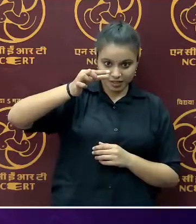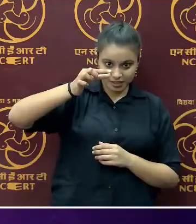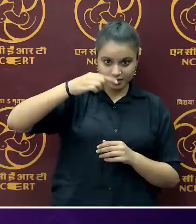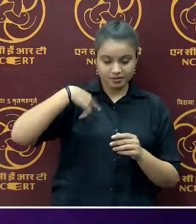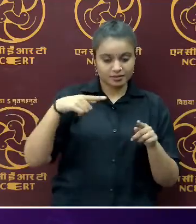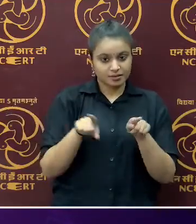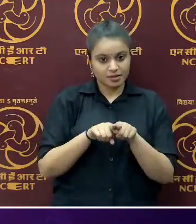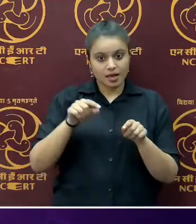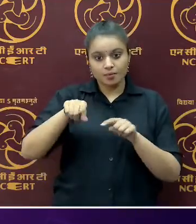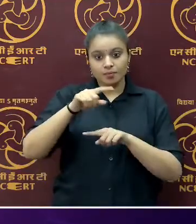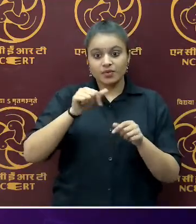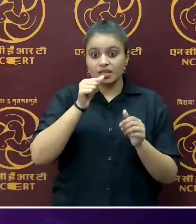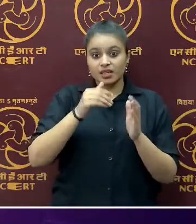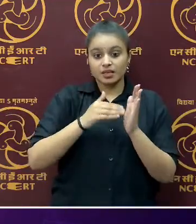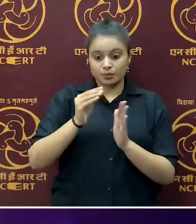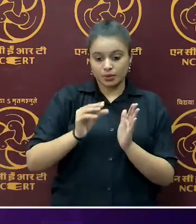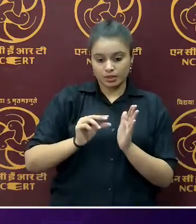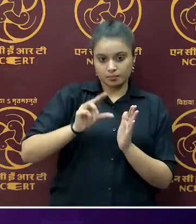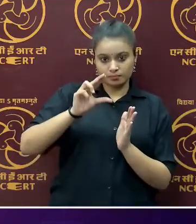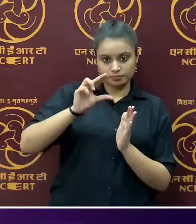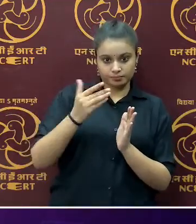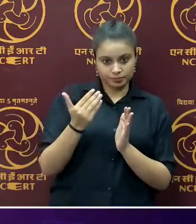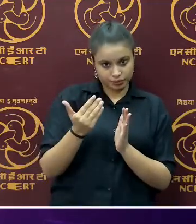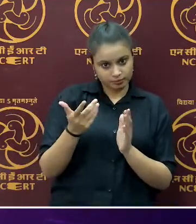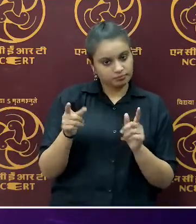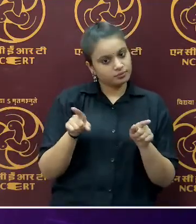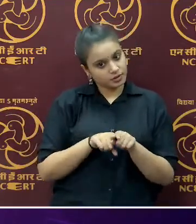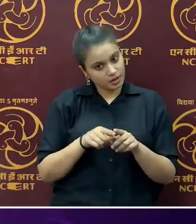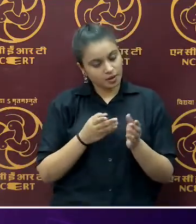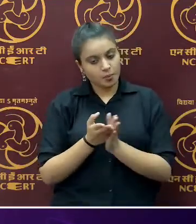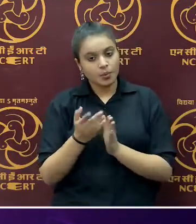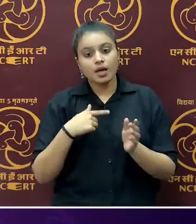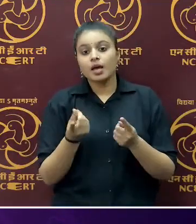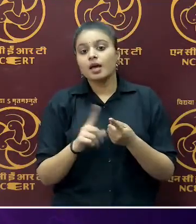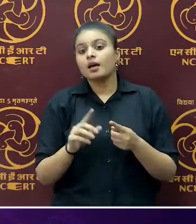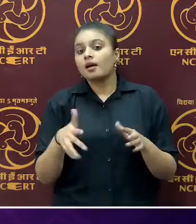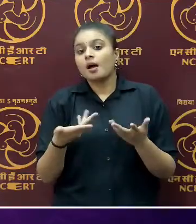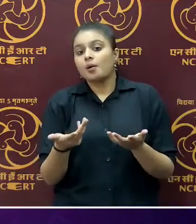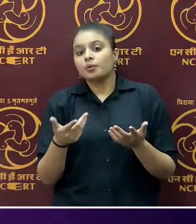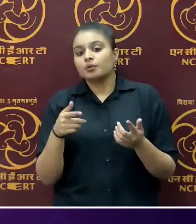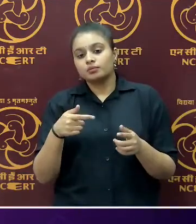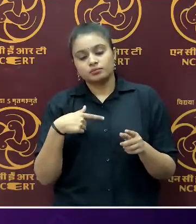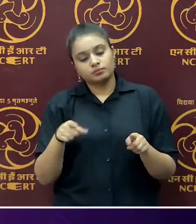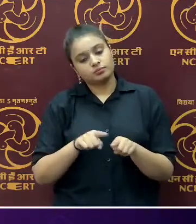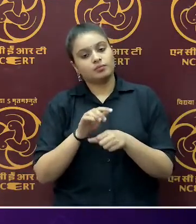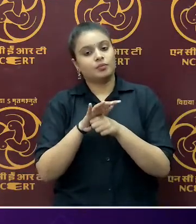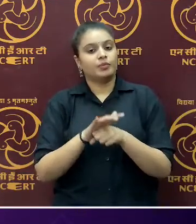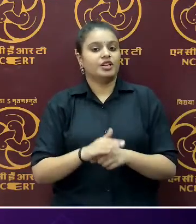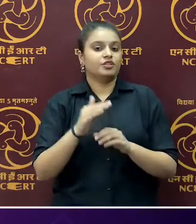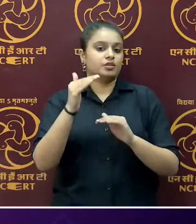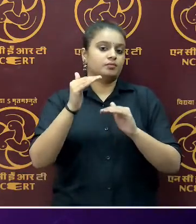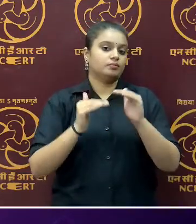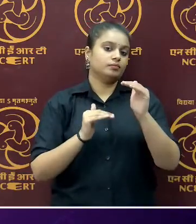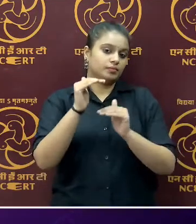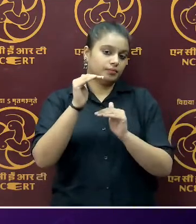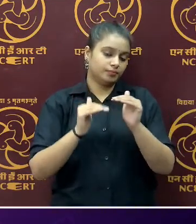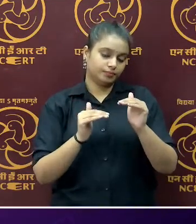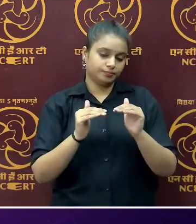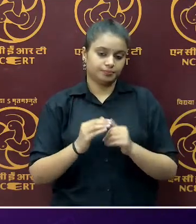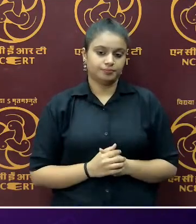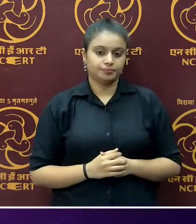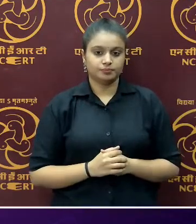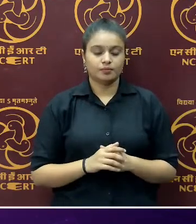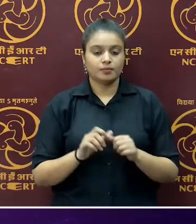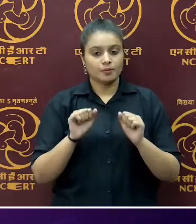and we see that the liquid is going up. That's right. Right? So how is that happening? Again, due to pressure difference, that's happening. Okay.